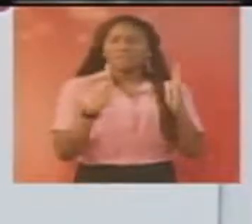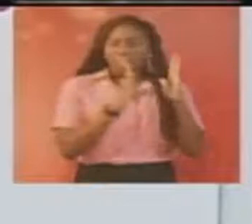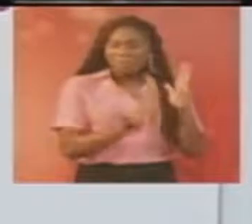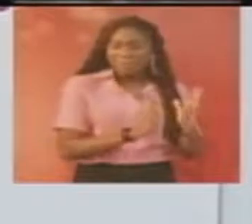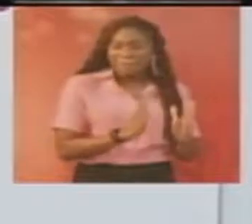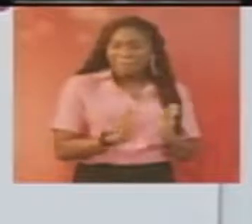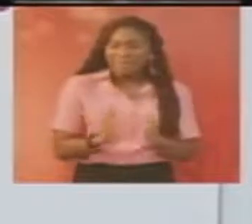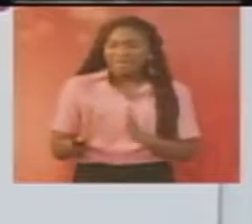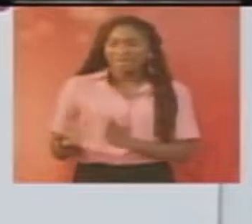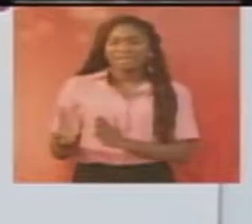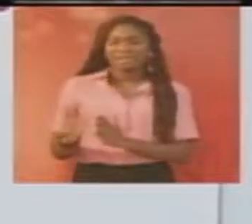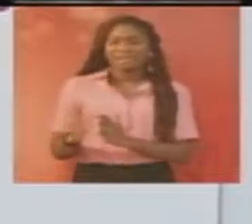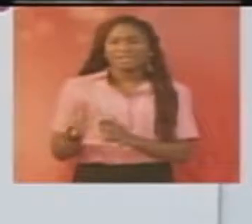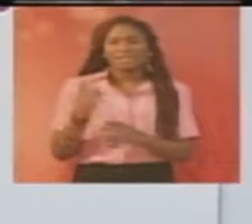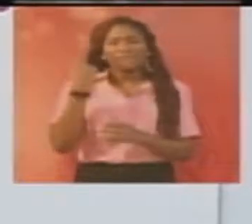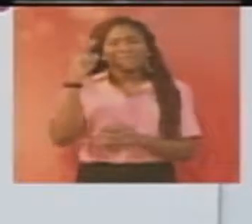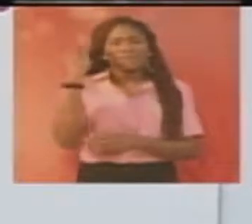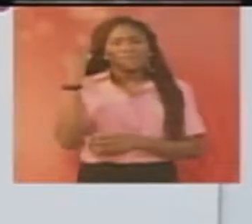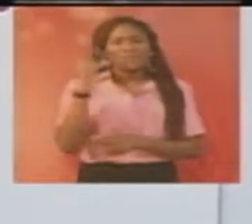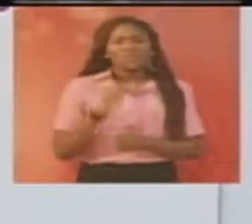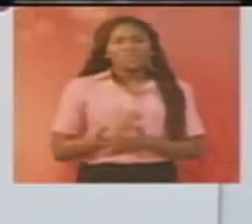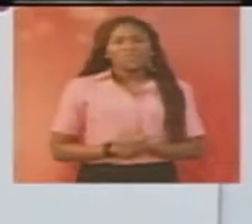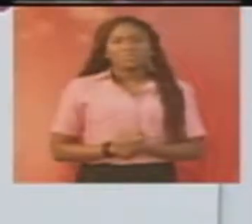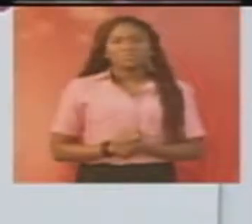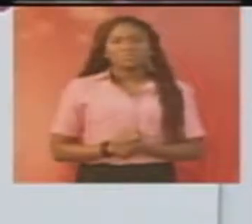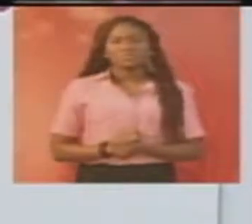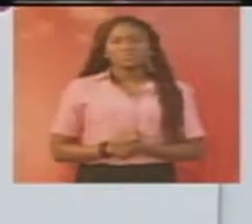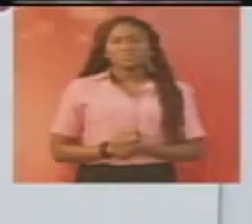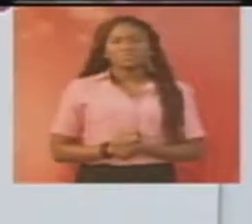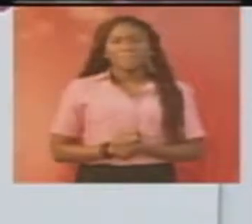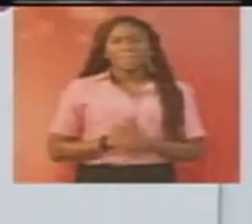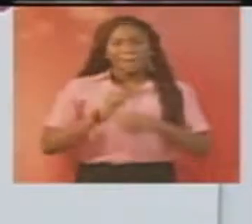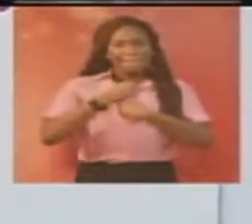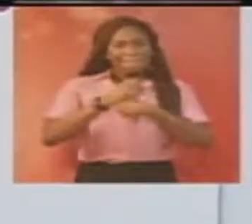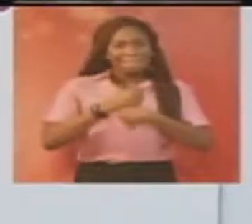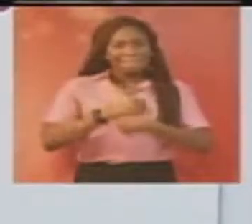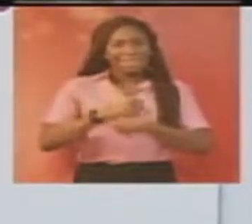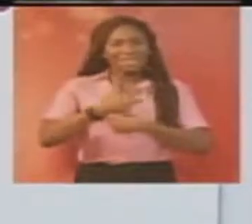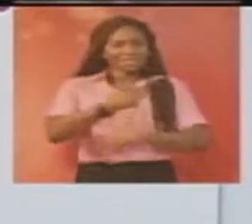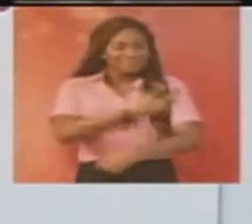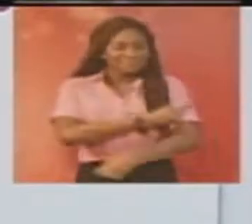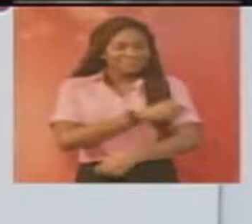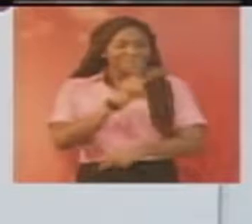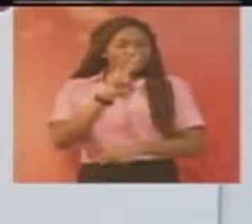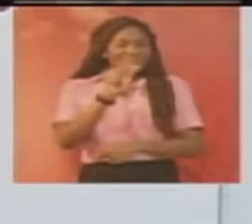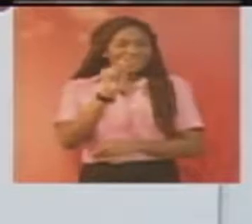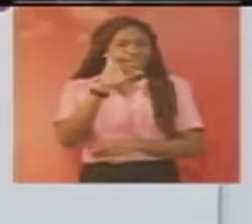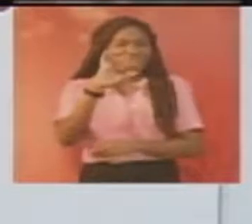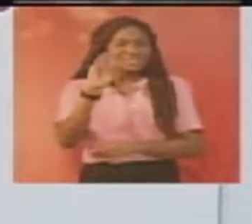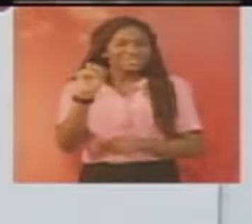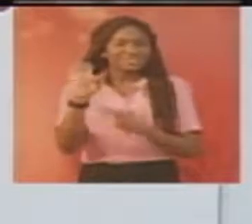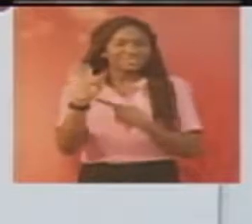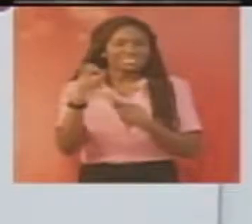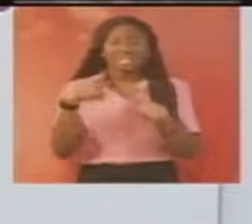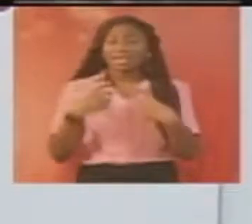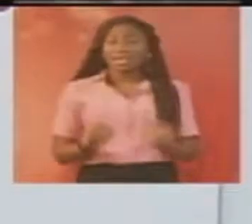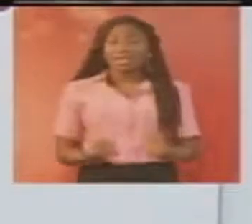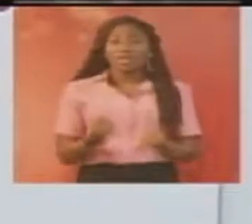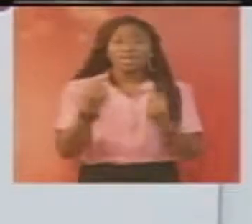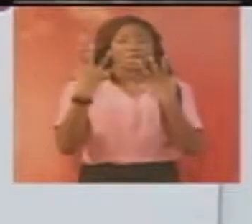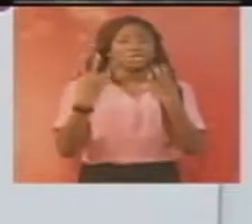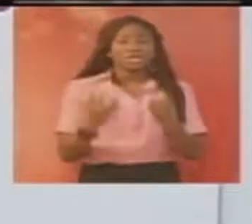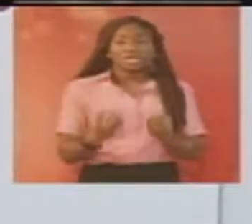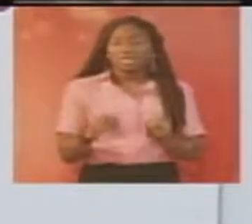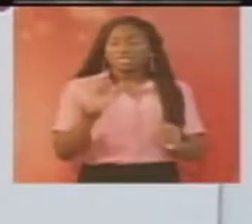for having to launch, going to make a vaccine very rapidly. So there was a lot of work that had been done before